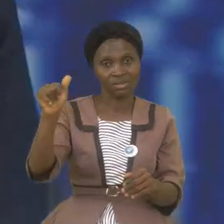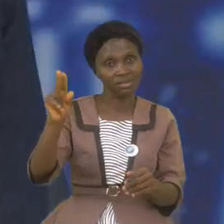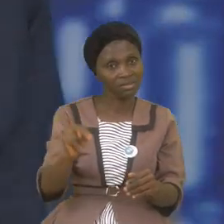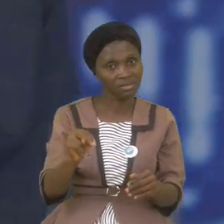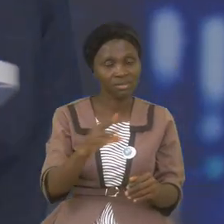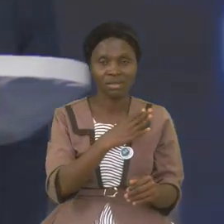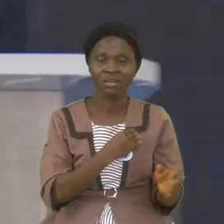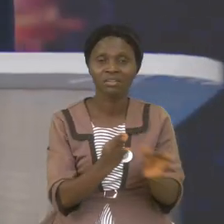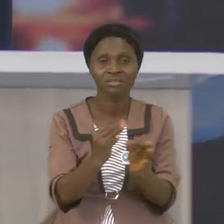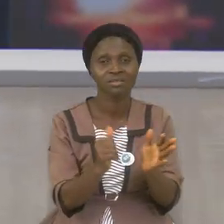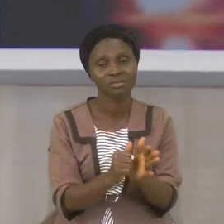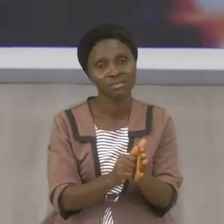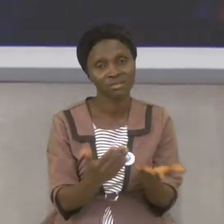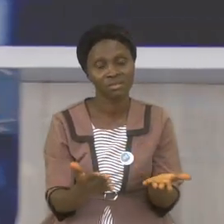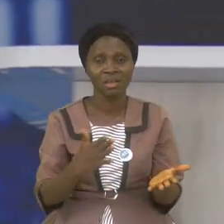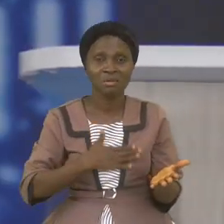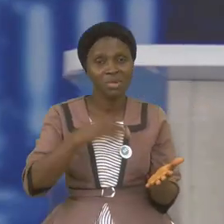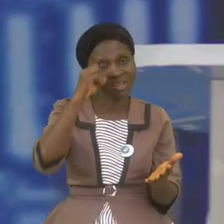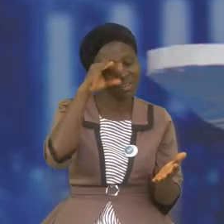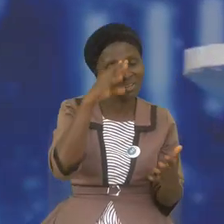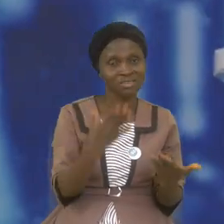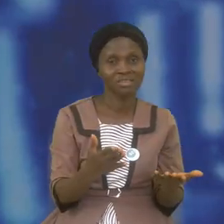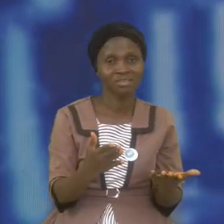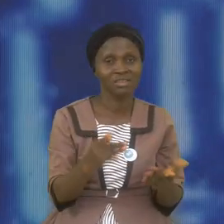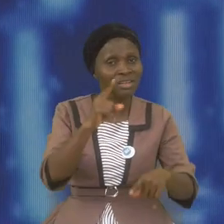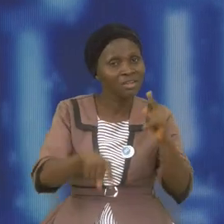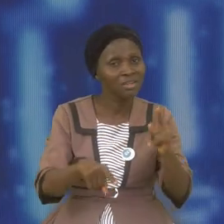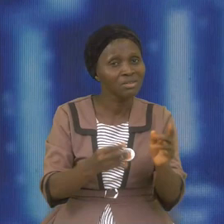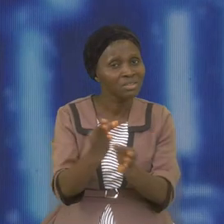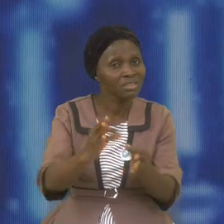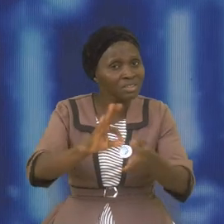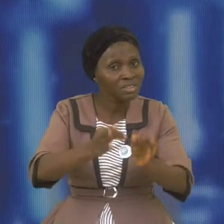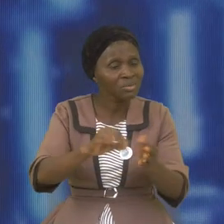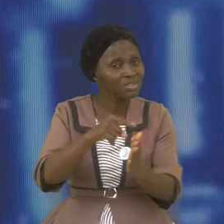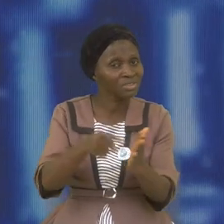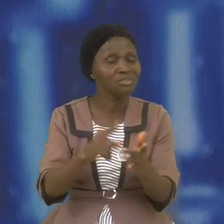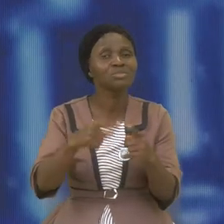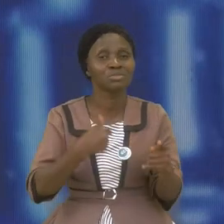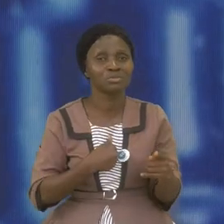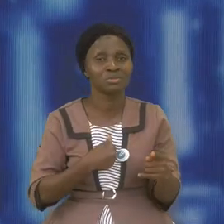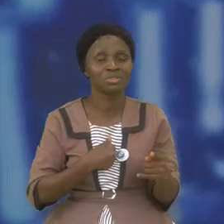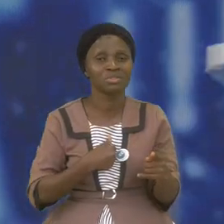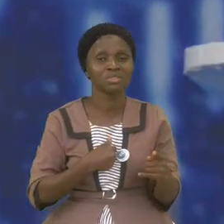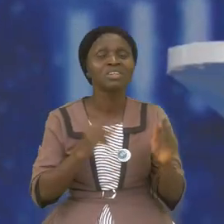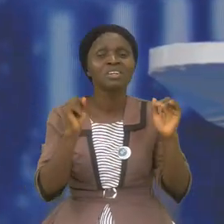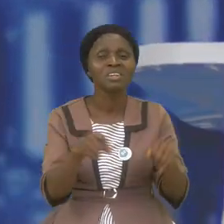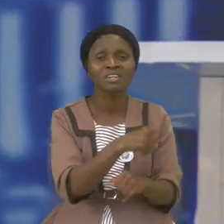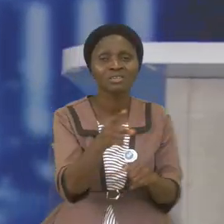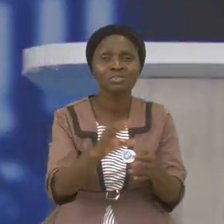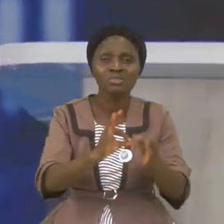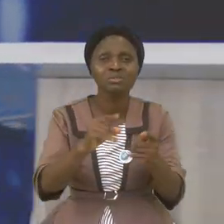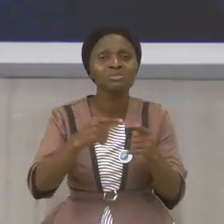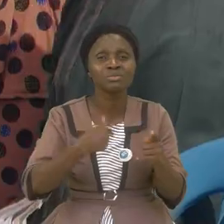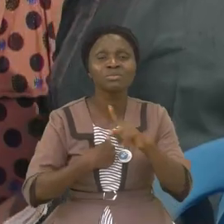and soothsayers, they're not able to interpret this to me. Can you give me the interpretation of this? Look at Daniel chapter 4